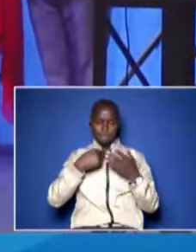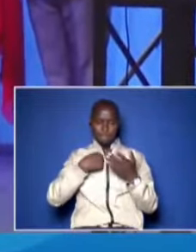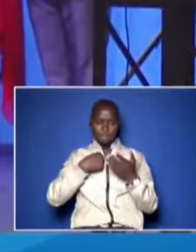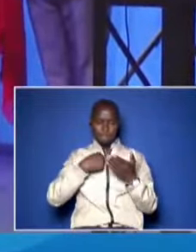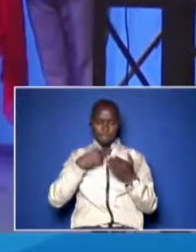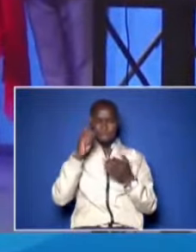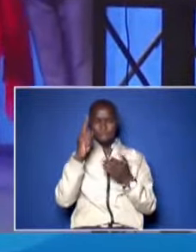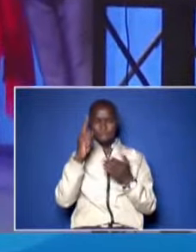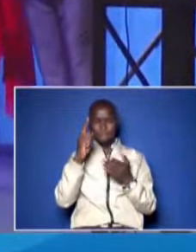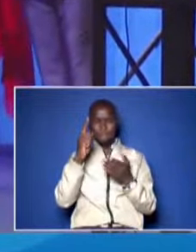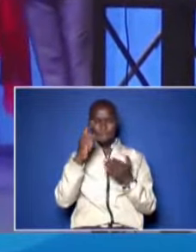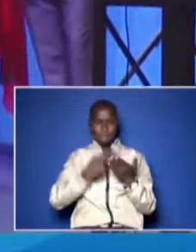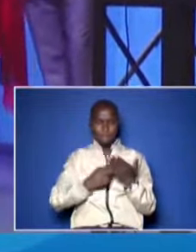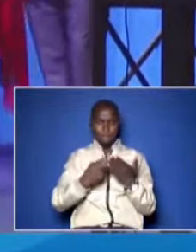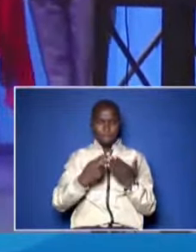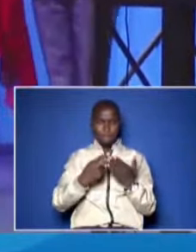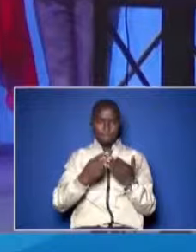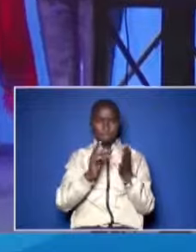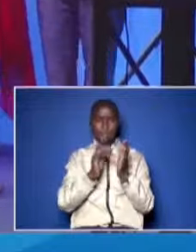God